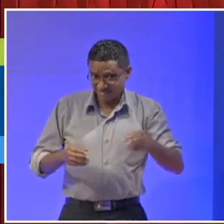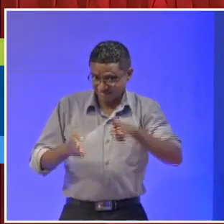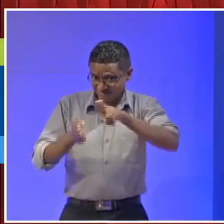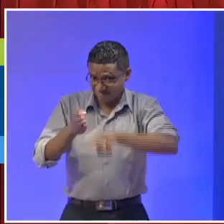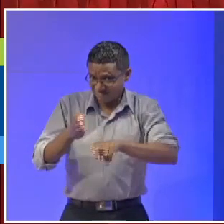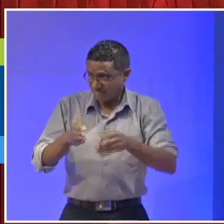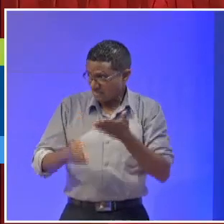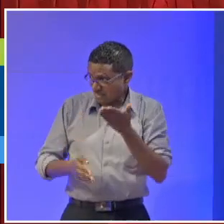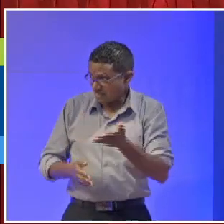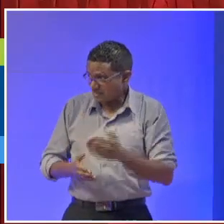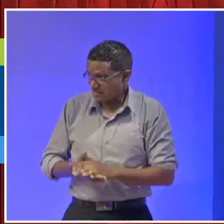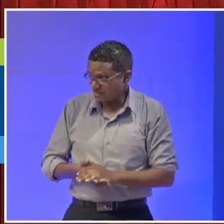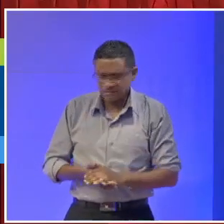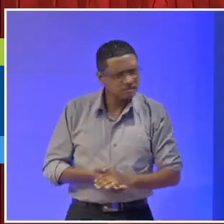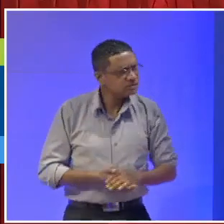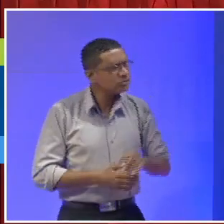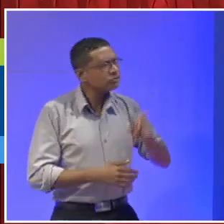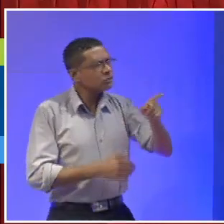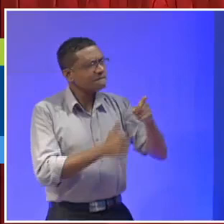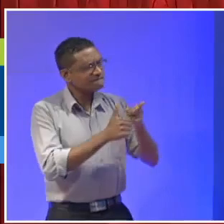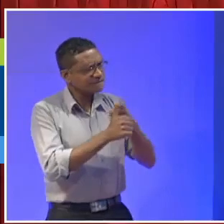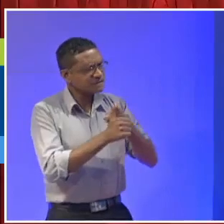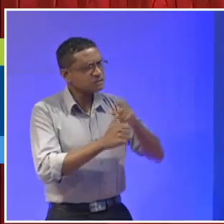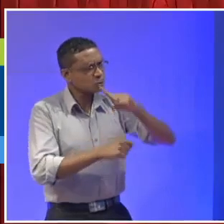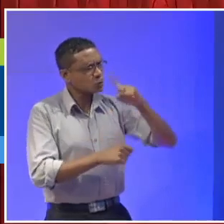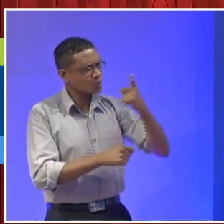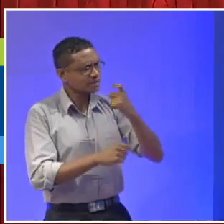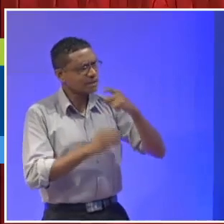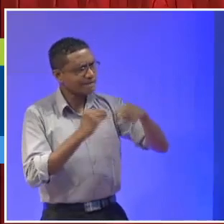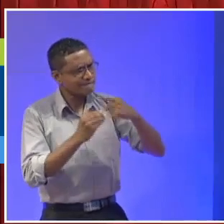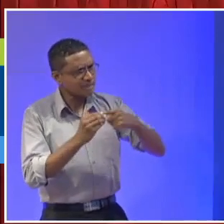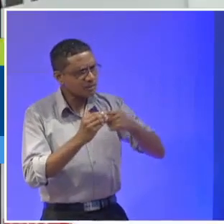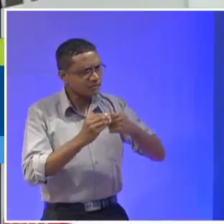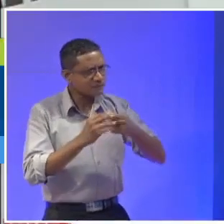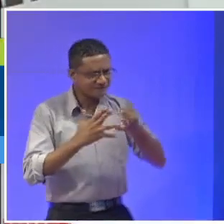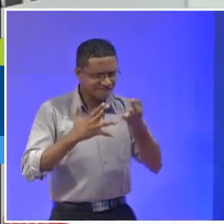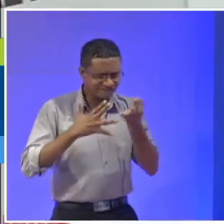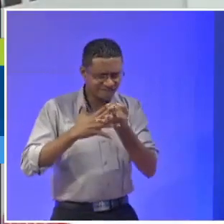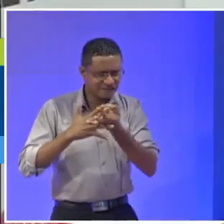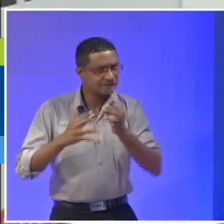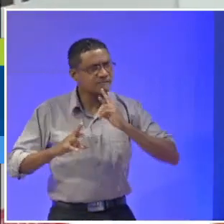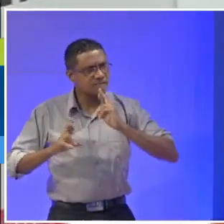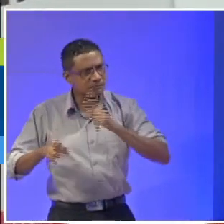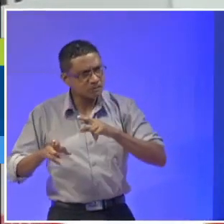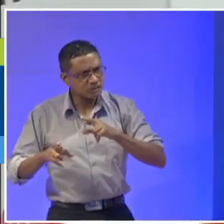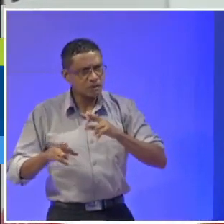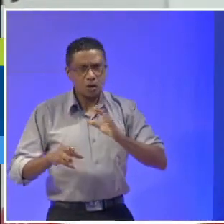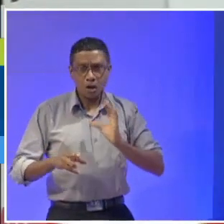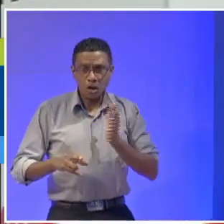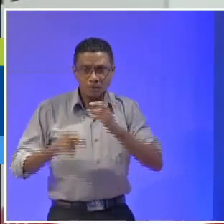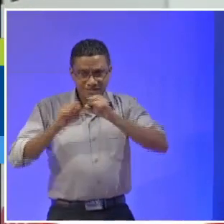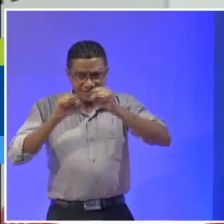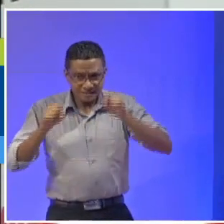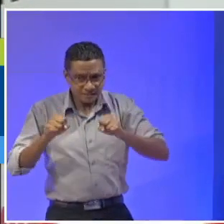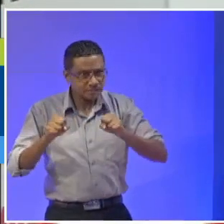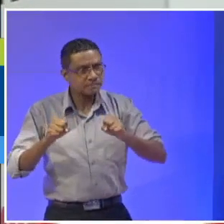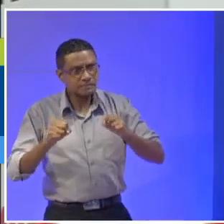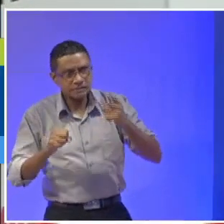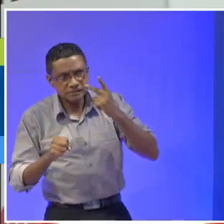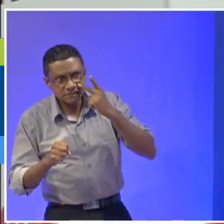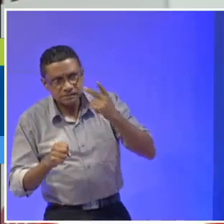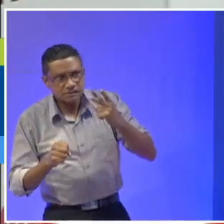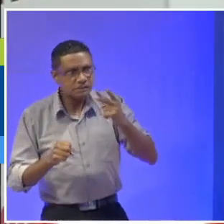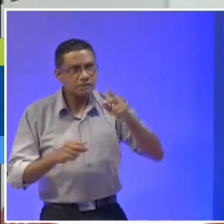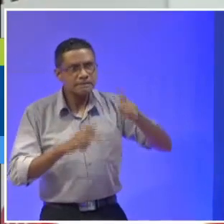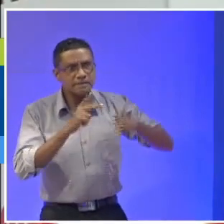Yeah, so your first question as it relates to filing of the reports, generally speaking, our system picks up persons that